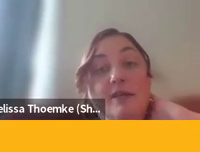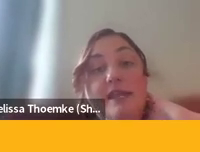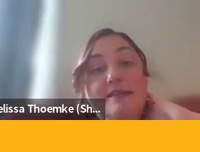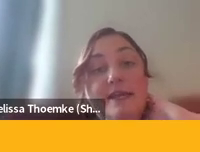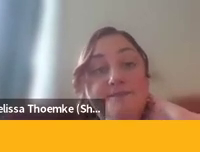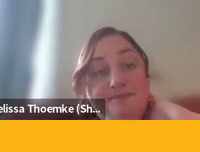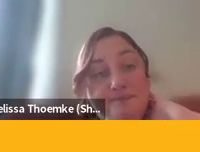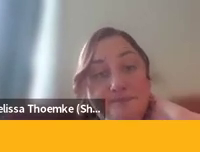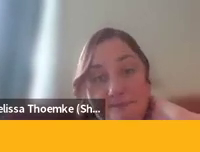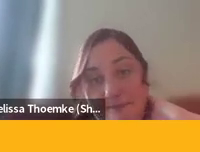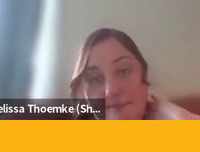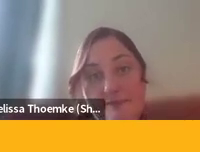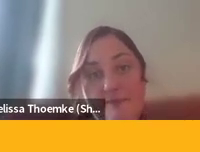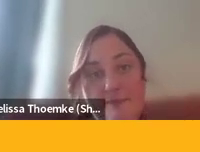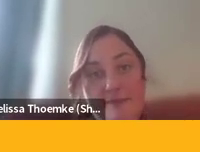Go ahead and go to the next slide.